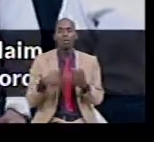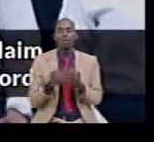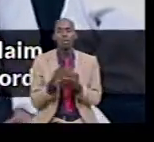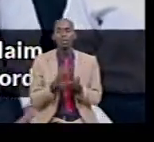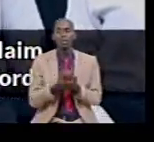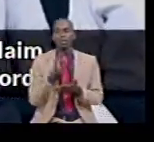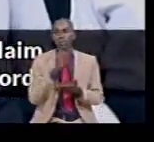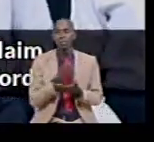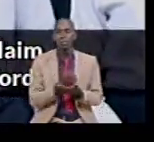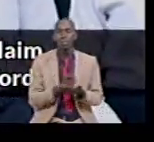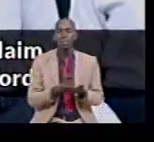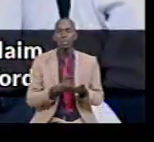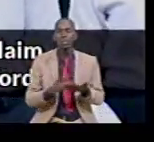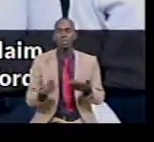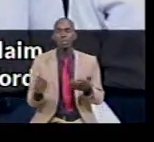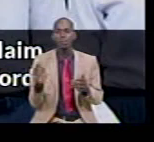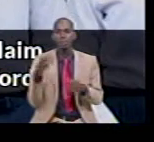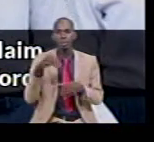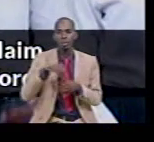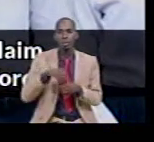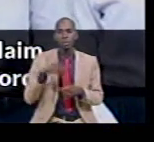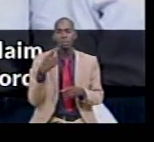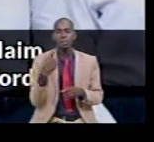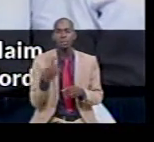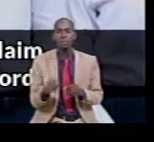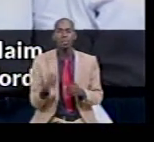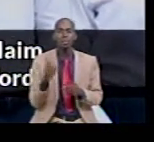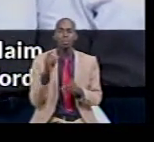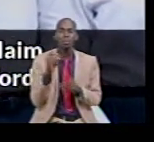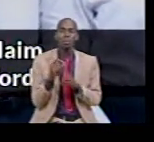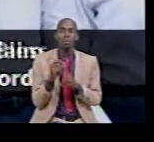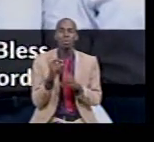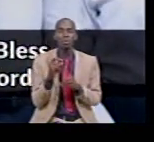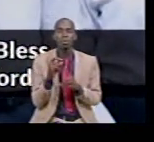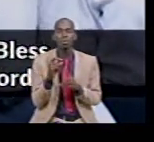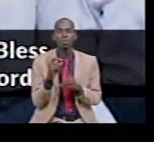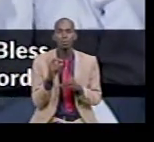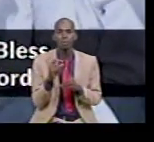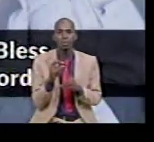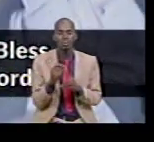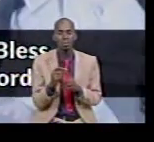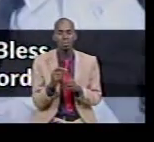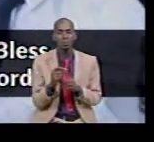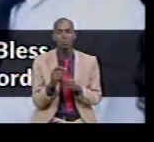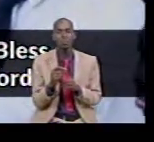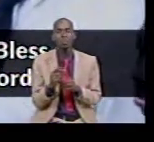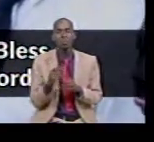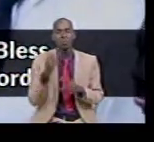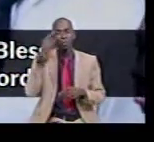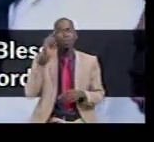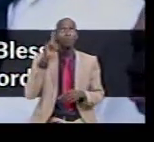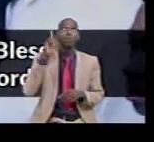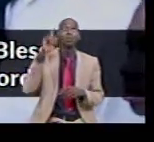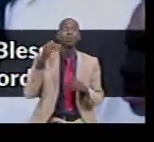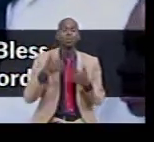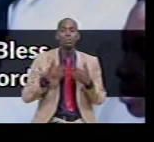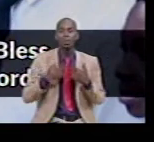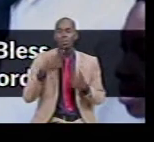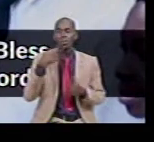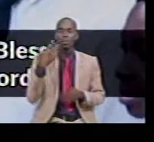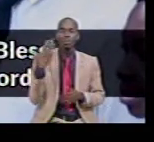is written within your word. For you have